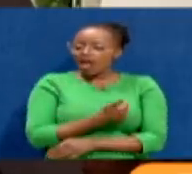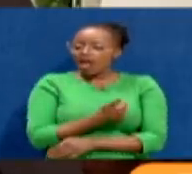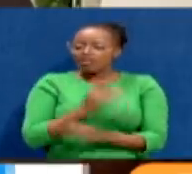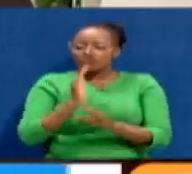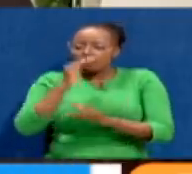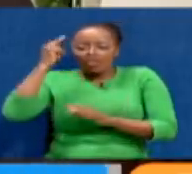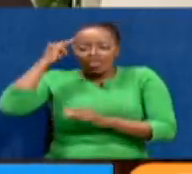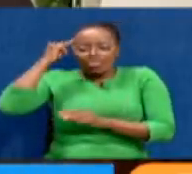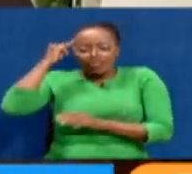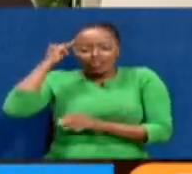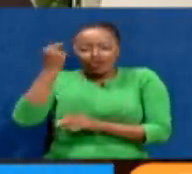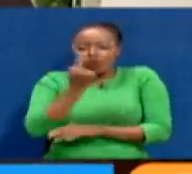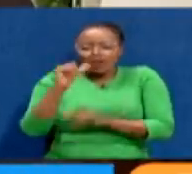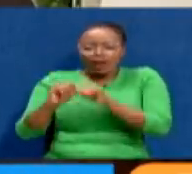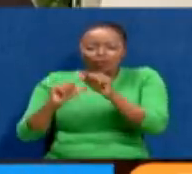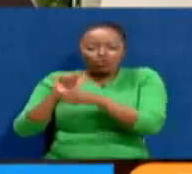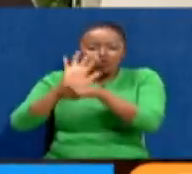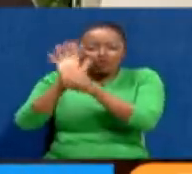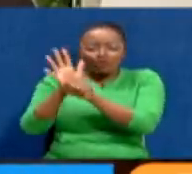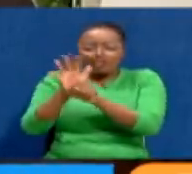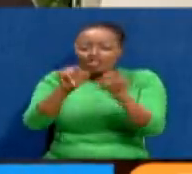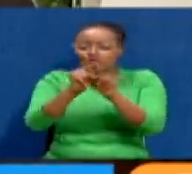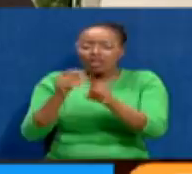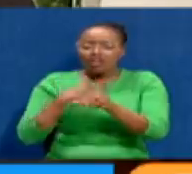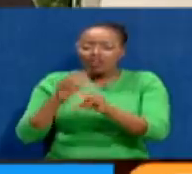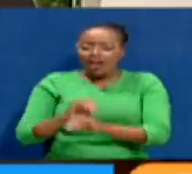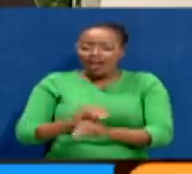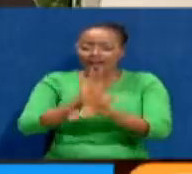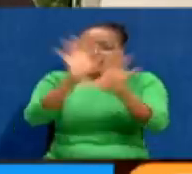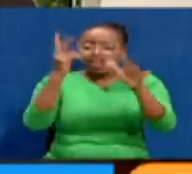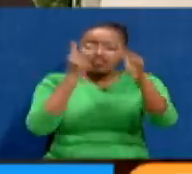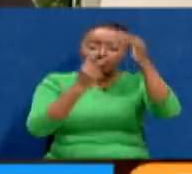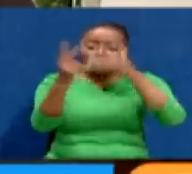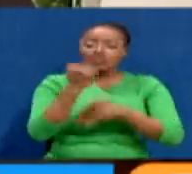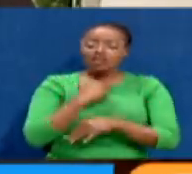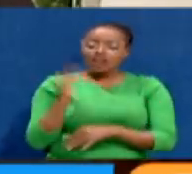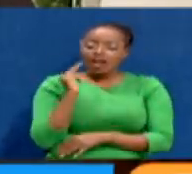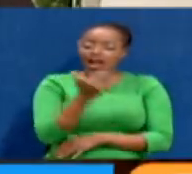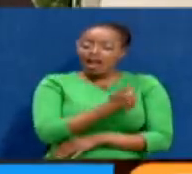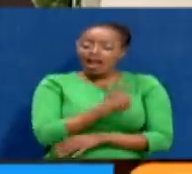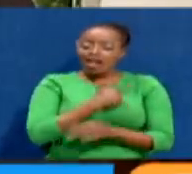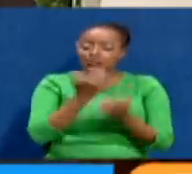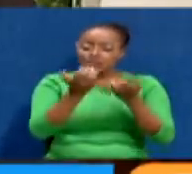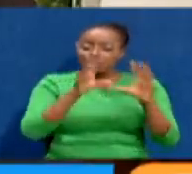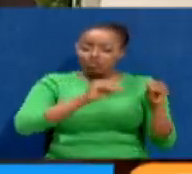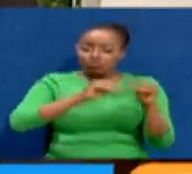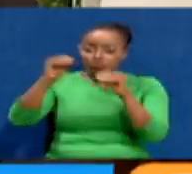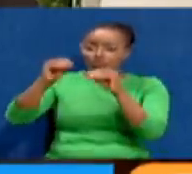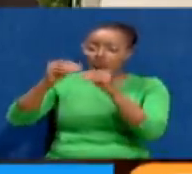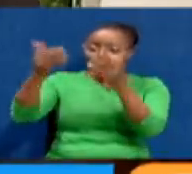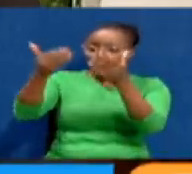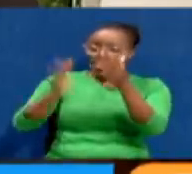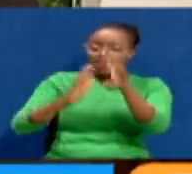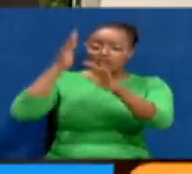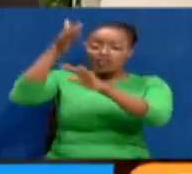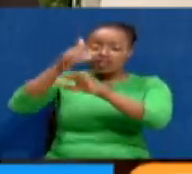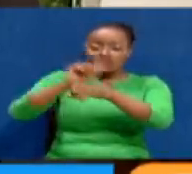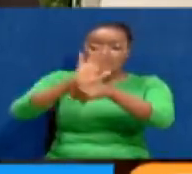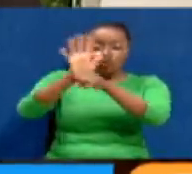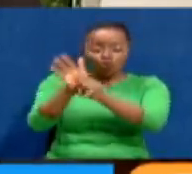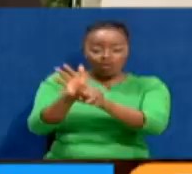beyond thinking about the pandemic to having a clear vision of where we ought to be moving as a country beyond the